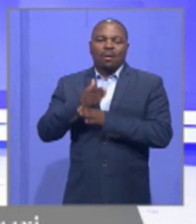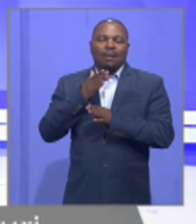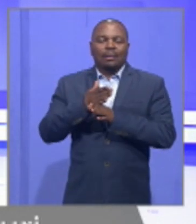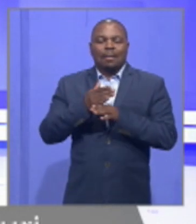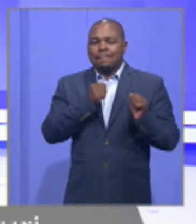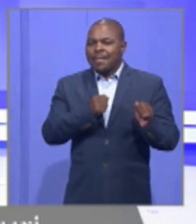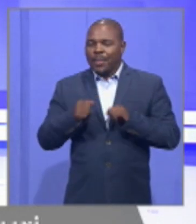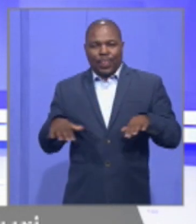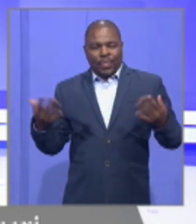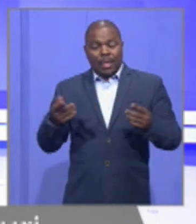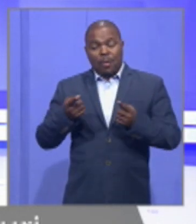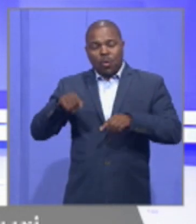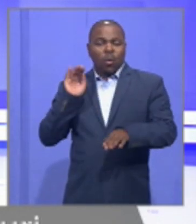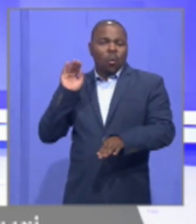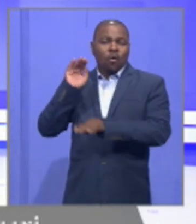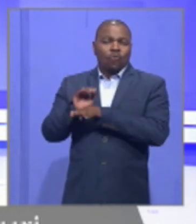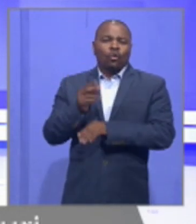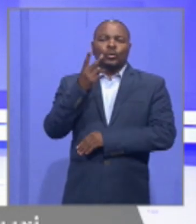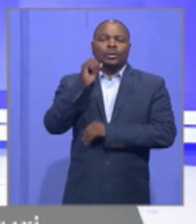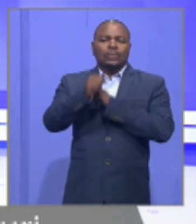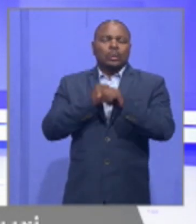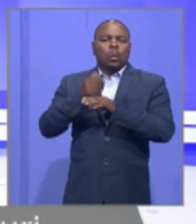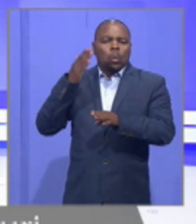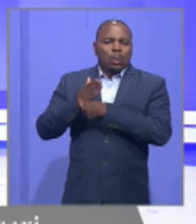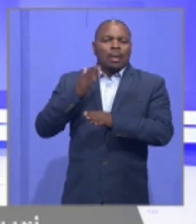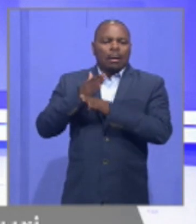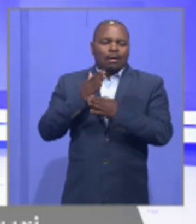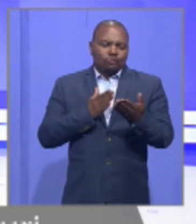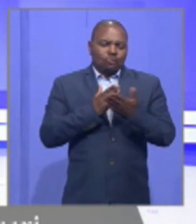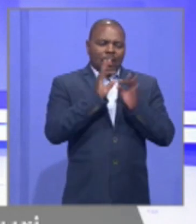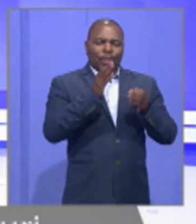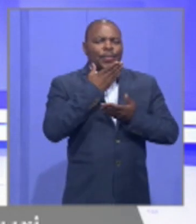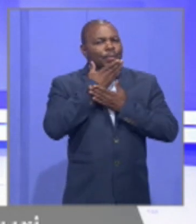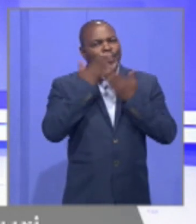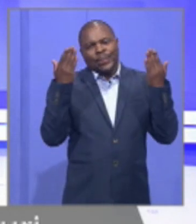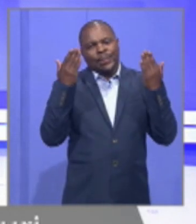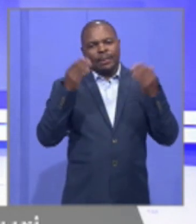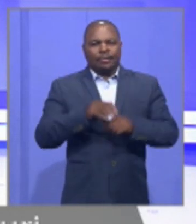ba dirile fao dingwaga di feta 20 ntle le ditshiamelo.